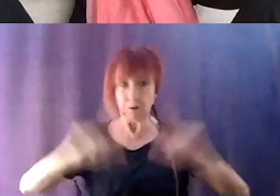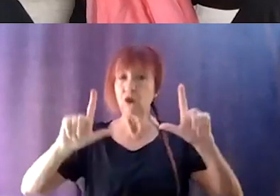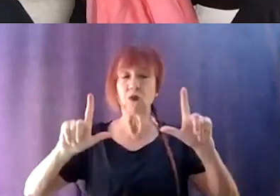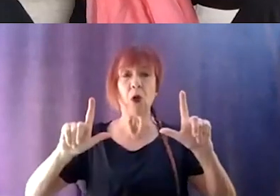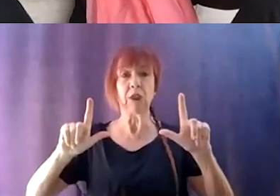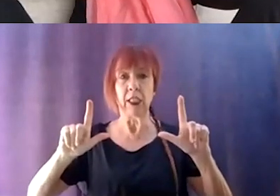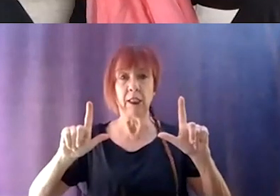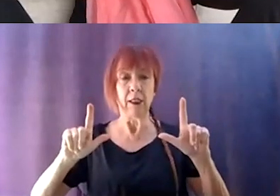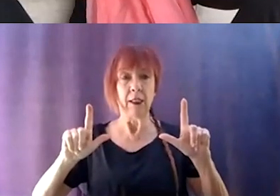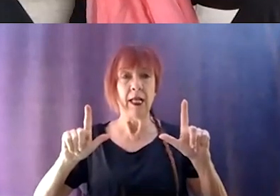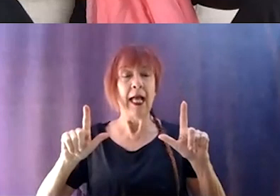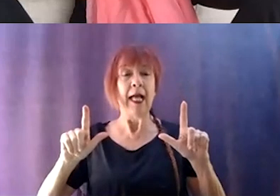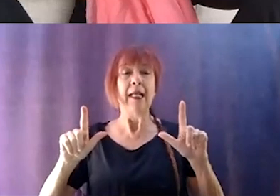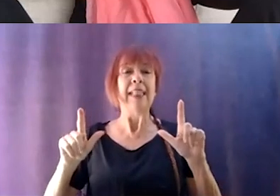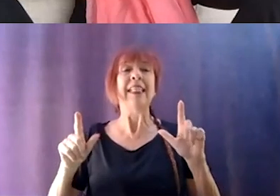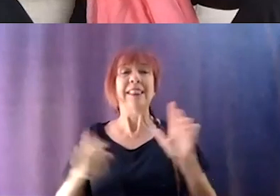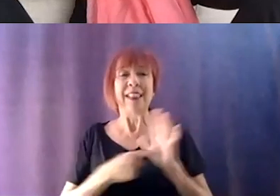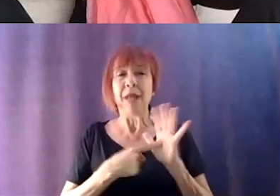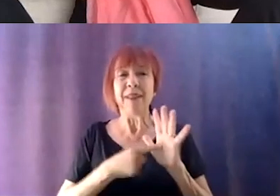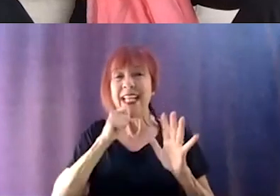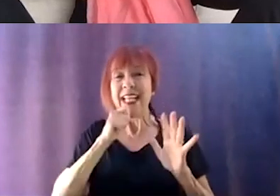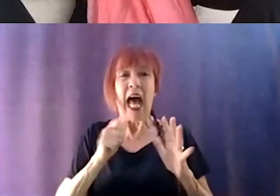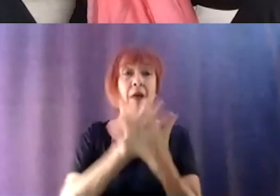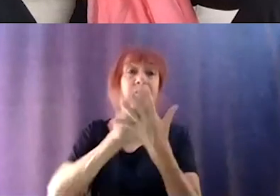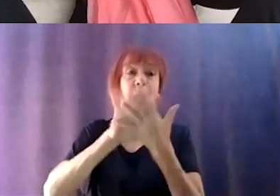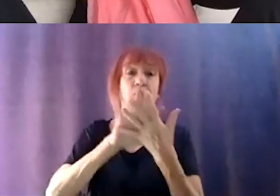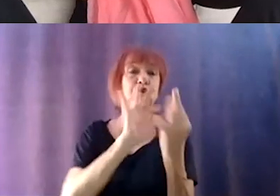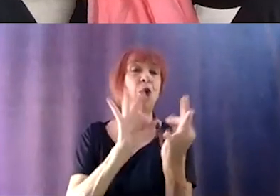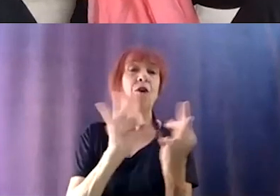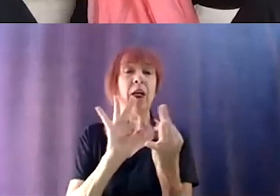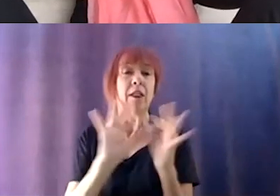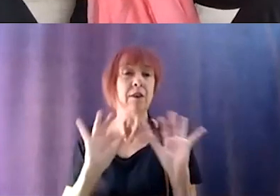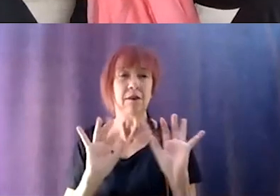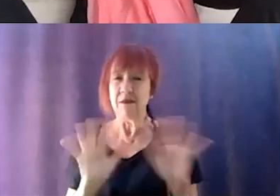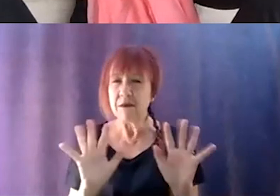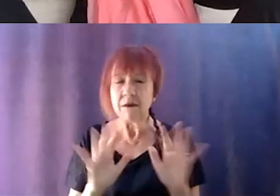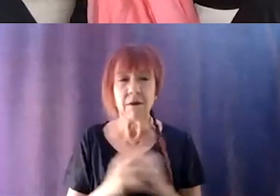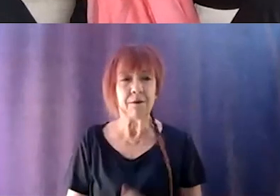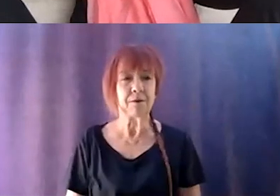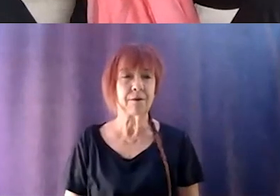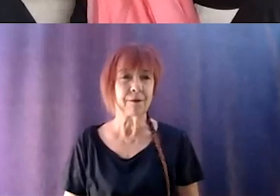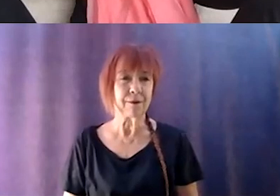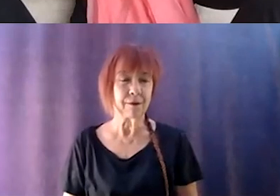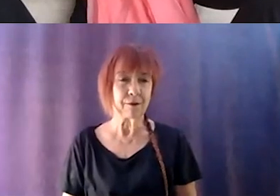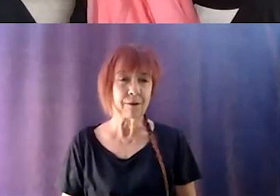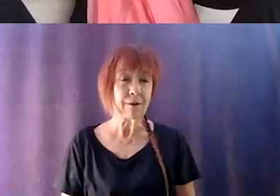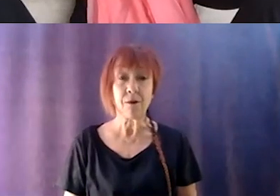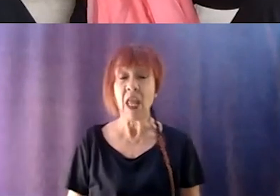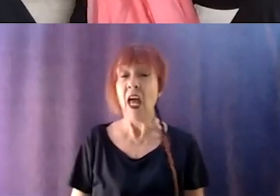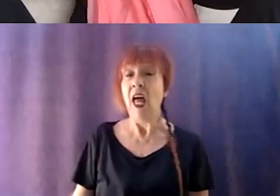a sometimes non-filtered way. Yeah. And what a gift that performers and SAG-AFTRA members